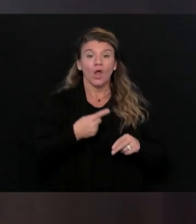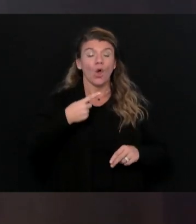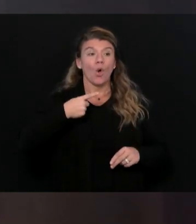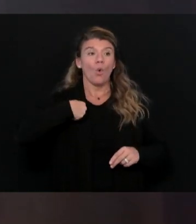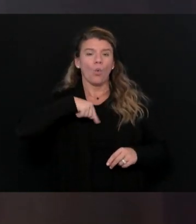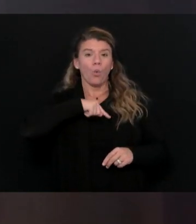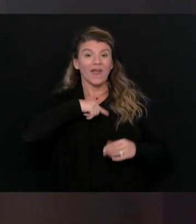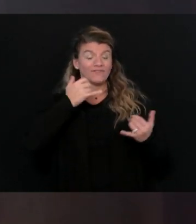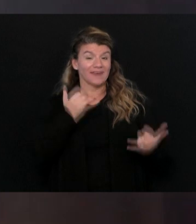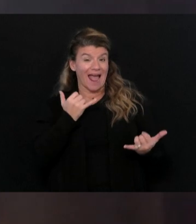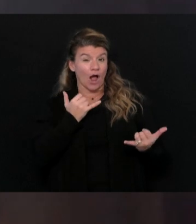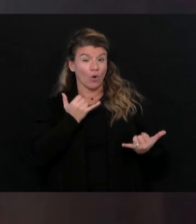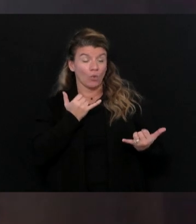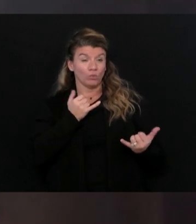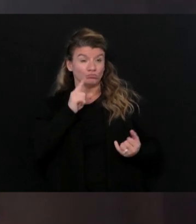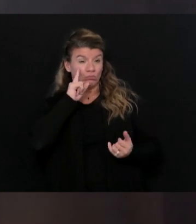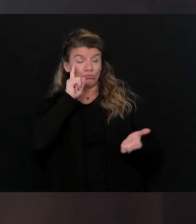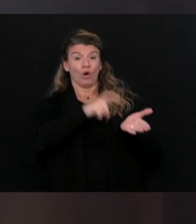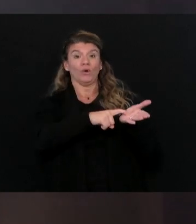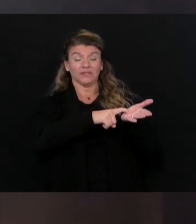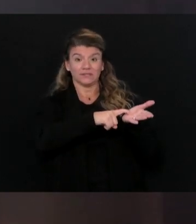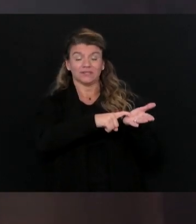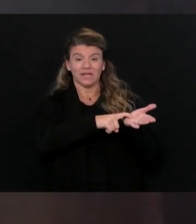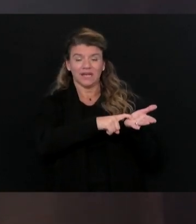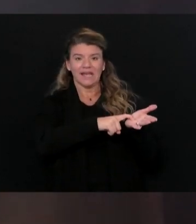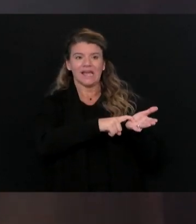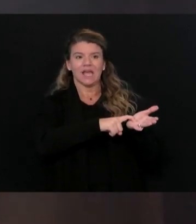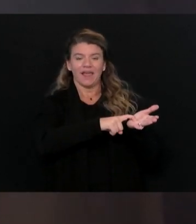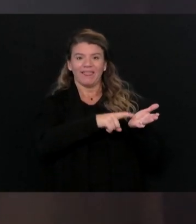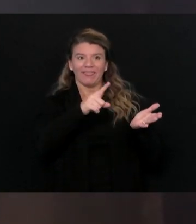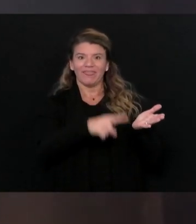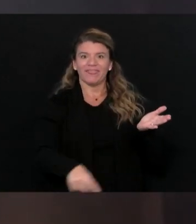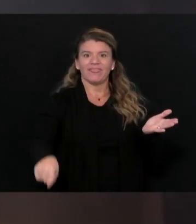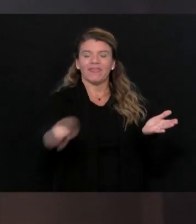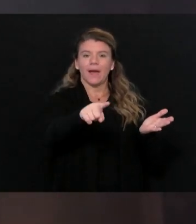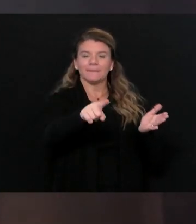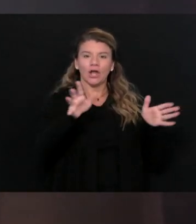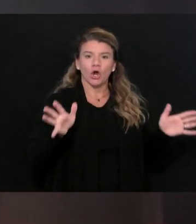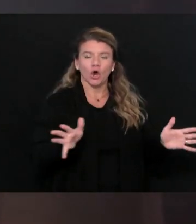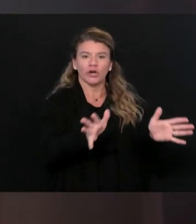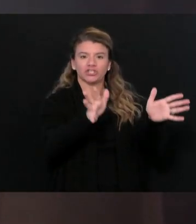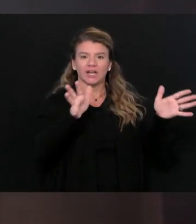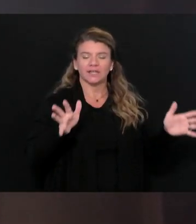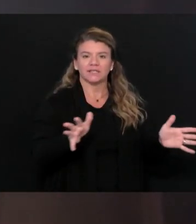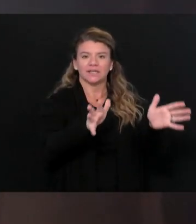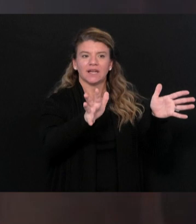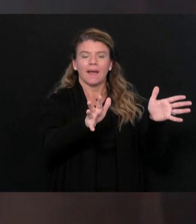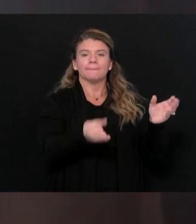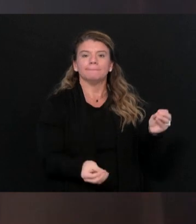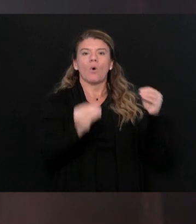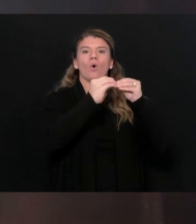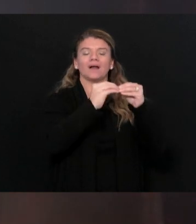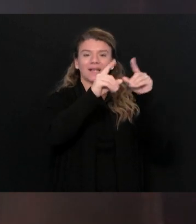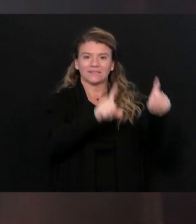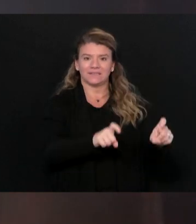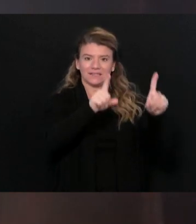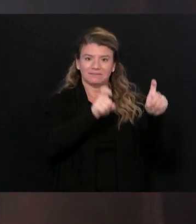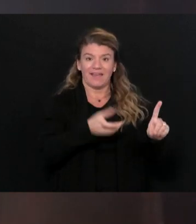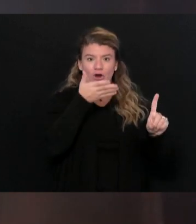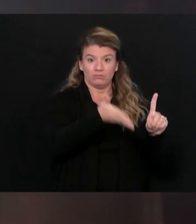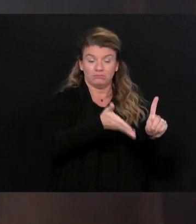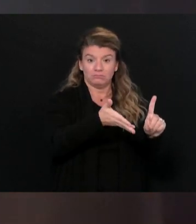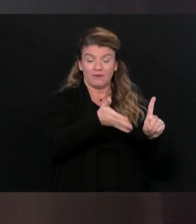really seen a really encouraging increase in the number of tests that have been done in that